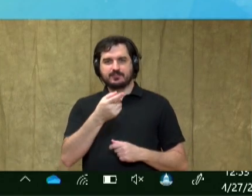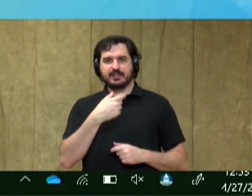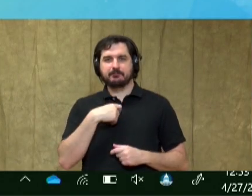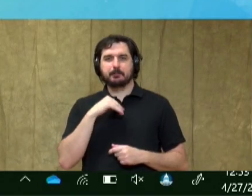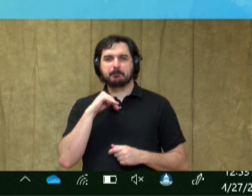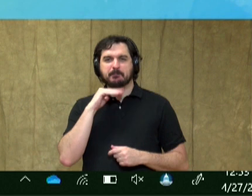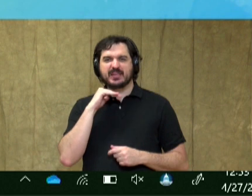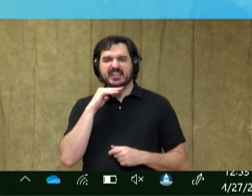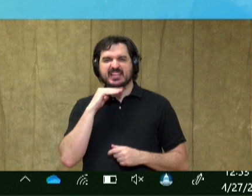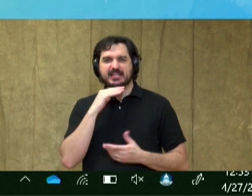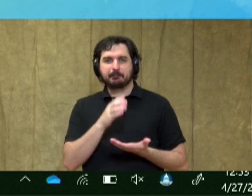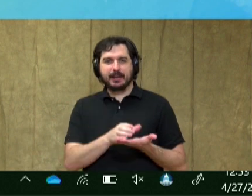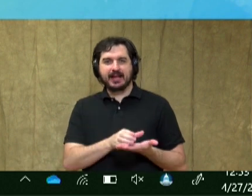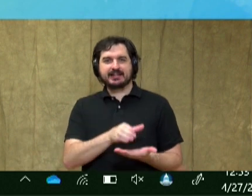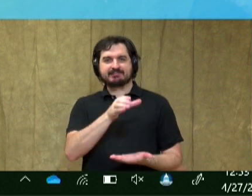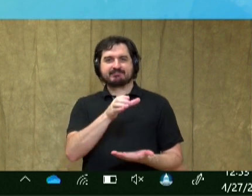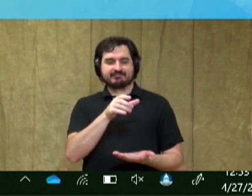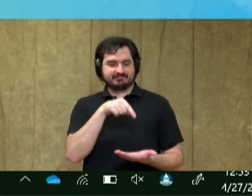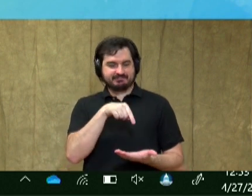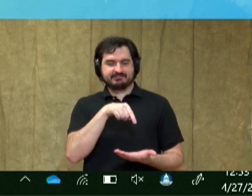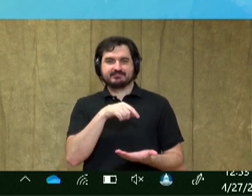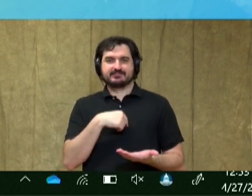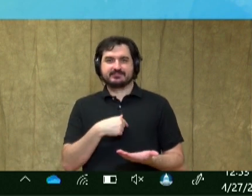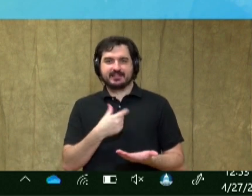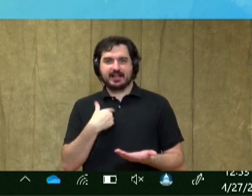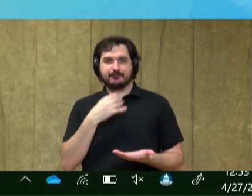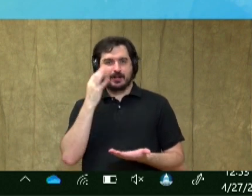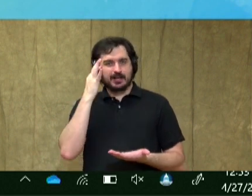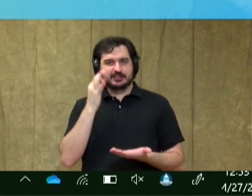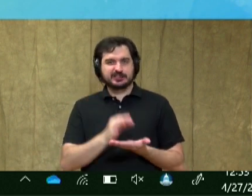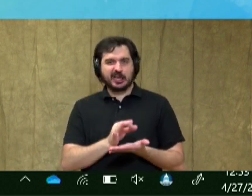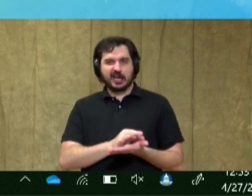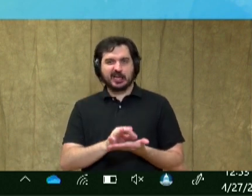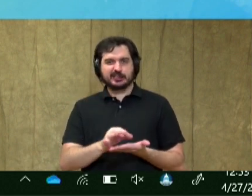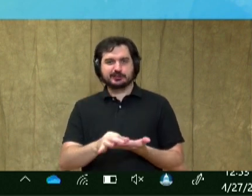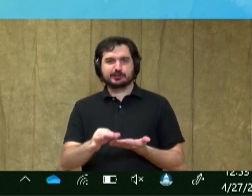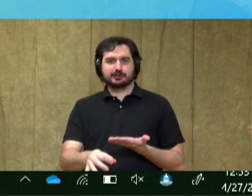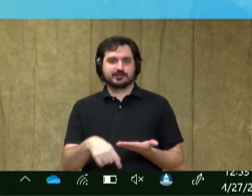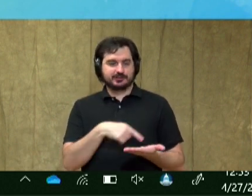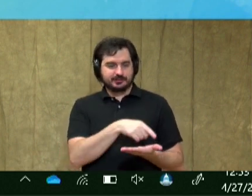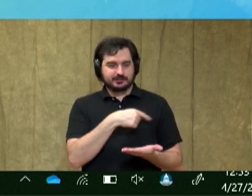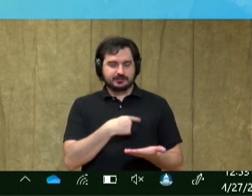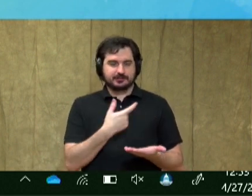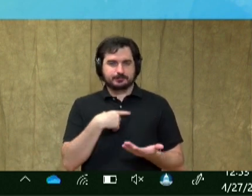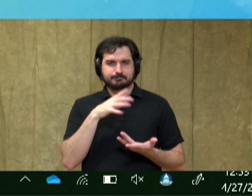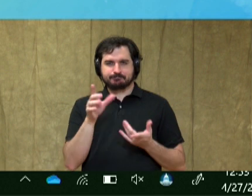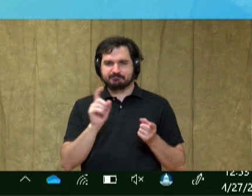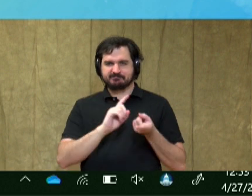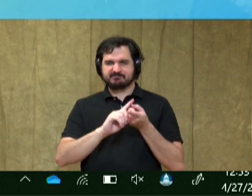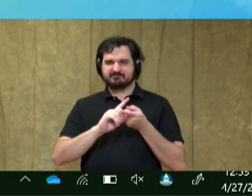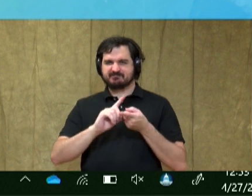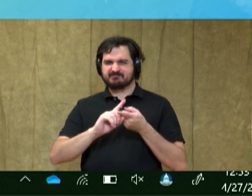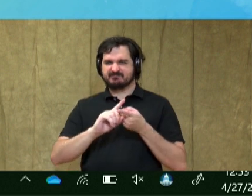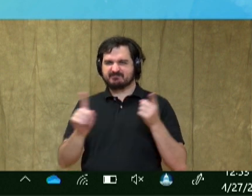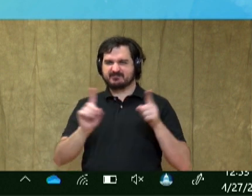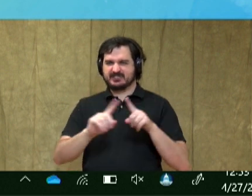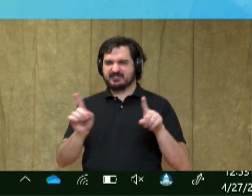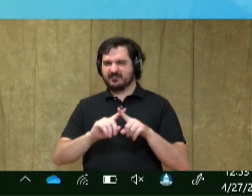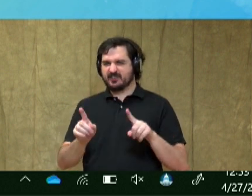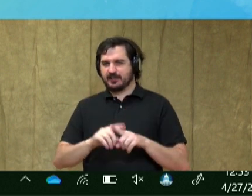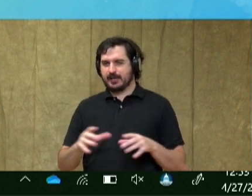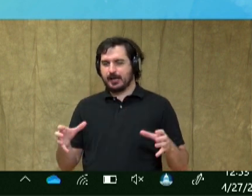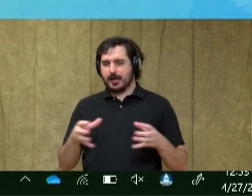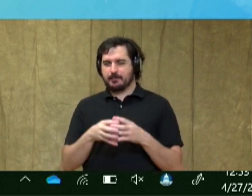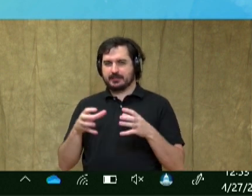banks or those change jars, and I want you to create different combinations of the money in decimal form.